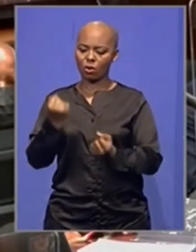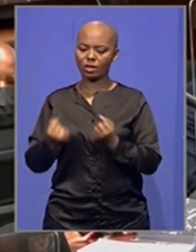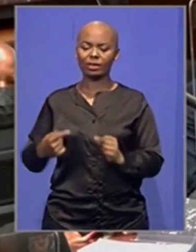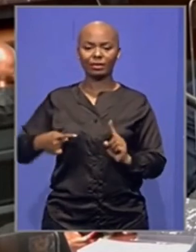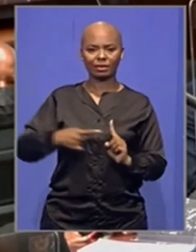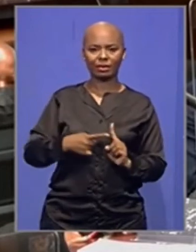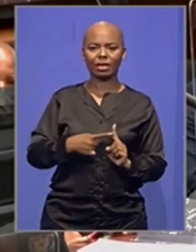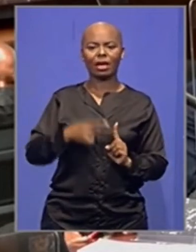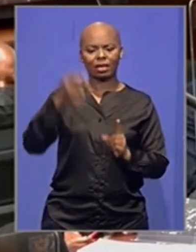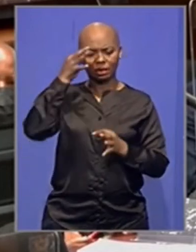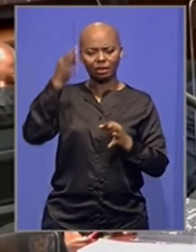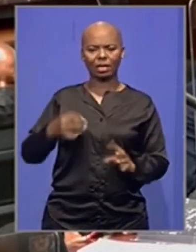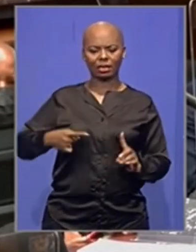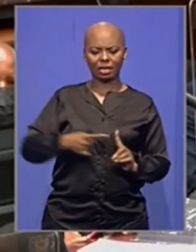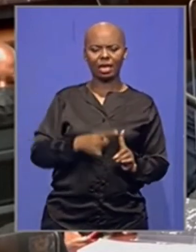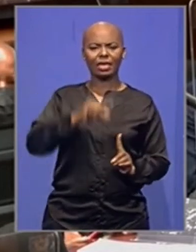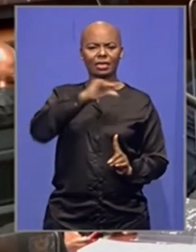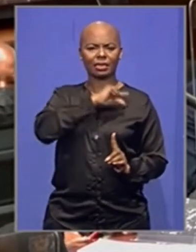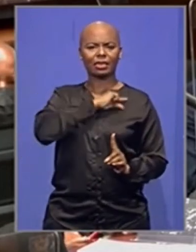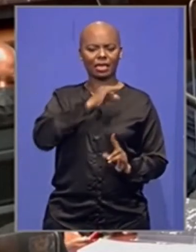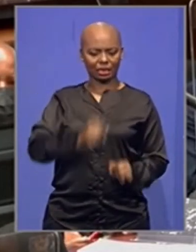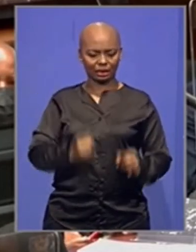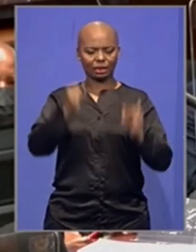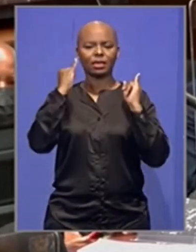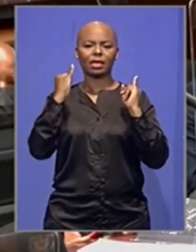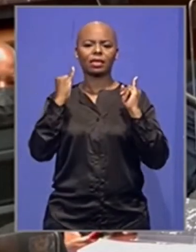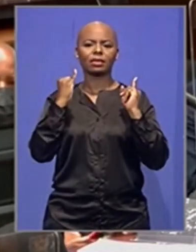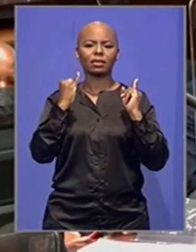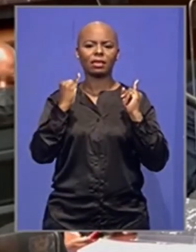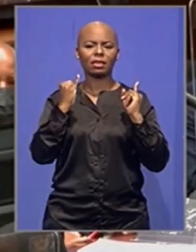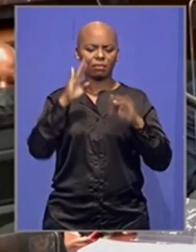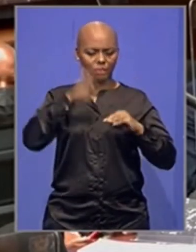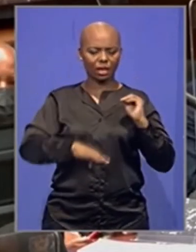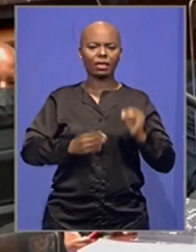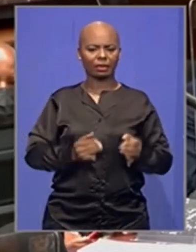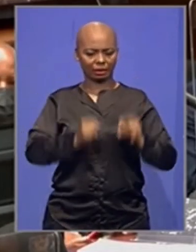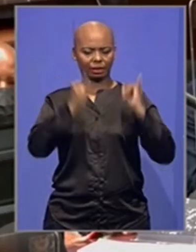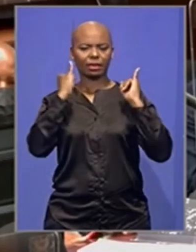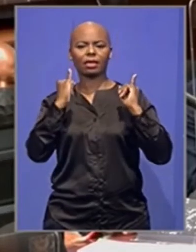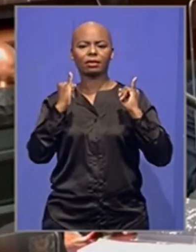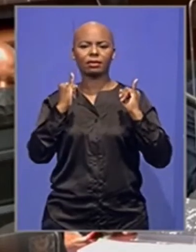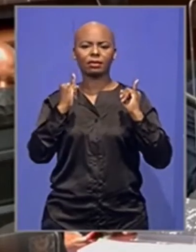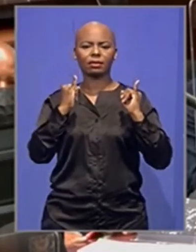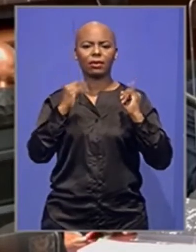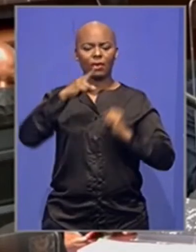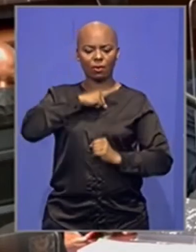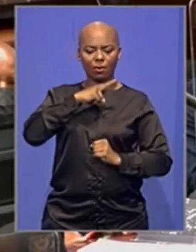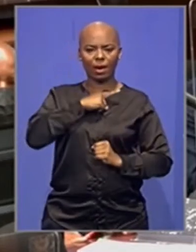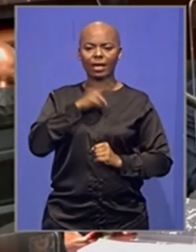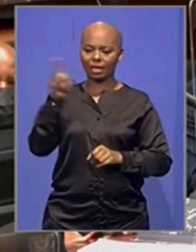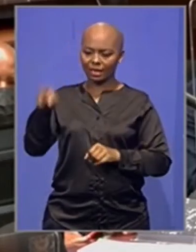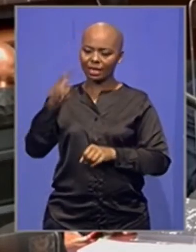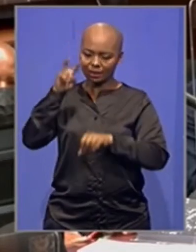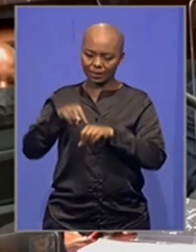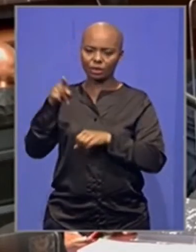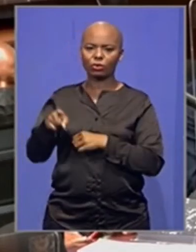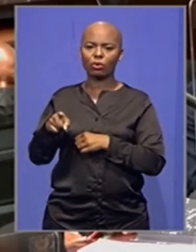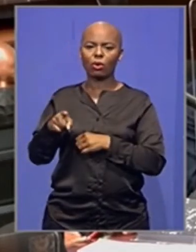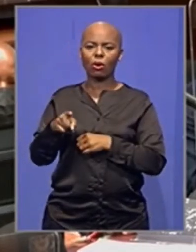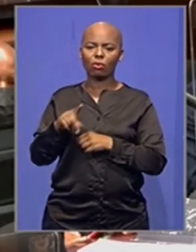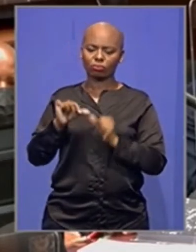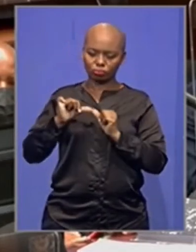charges, and especially minimum sentences, have little inclination to cooperate in a process